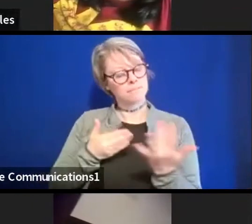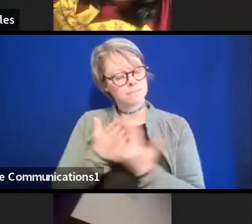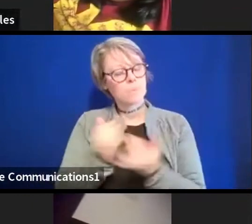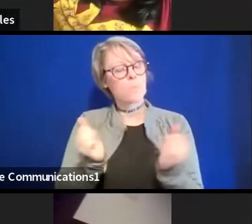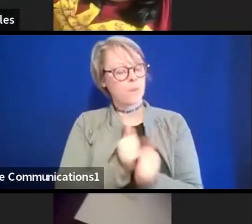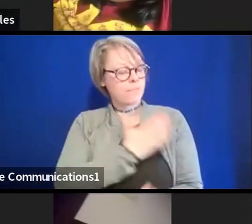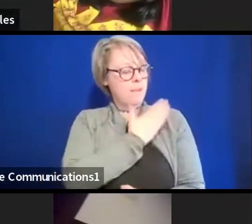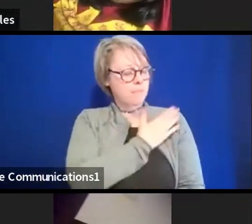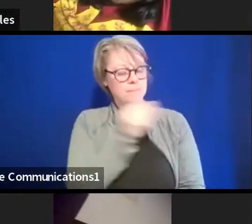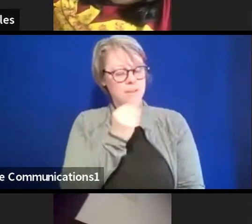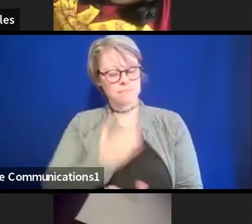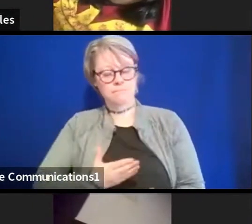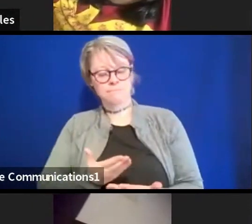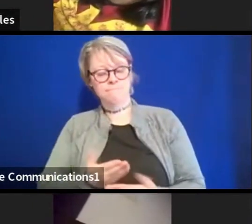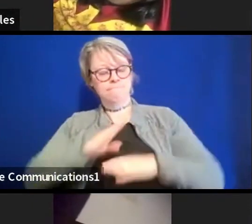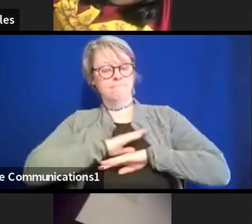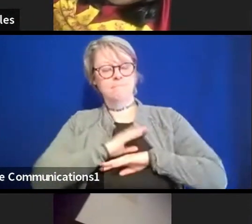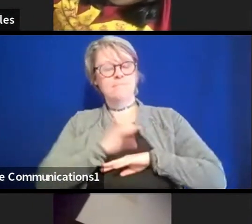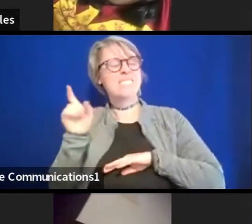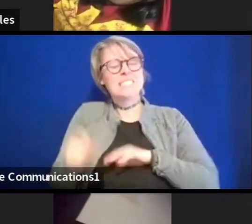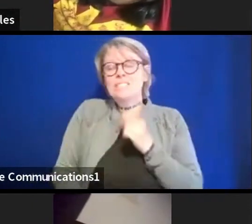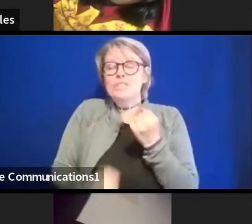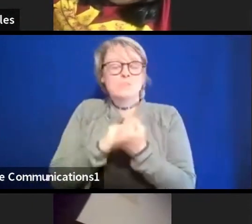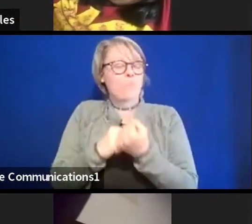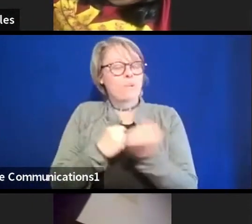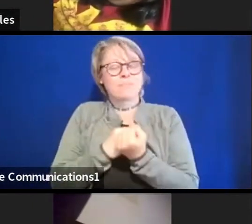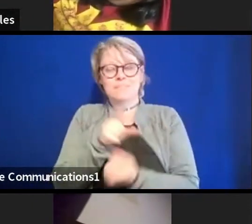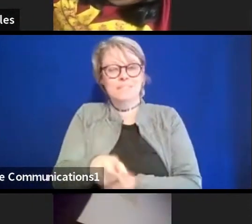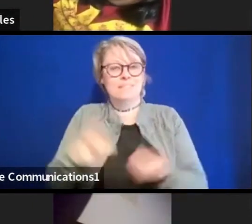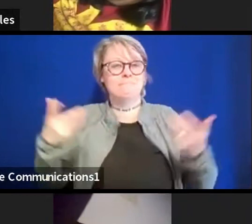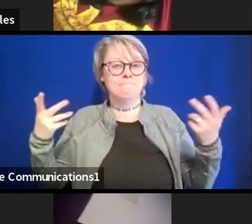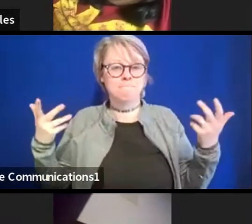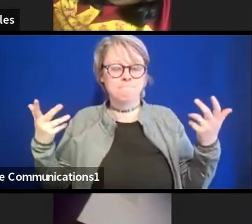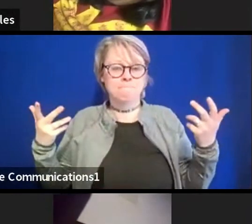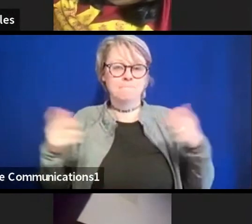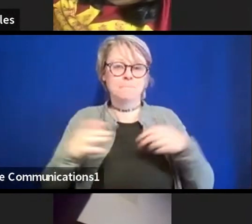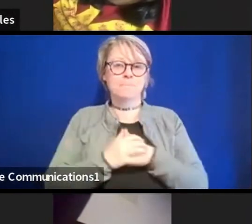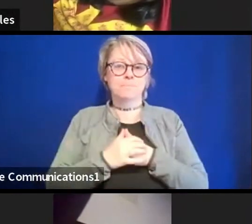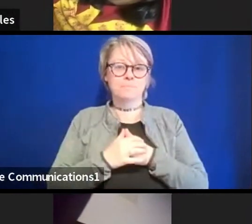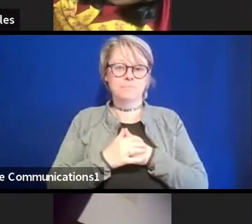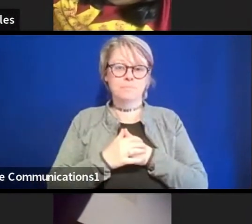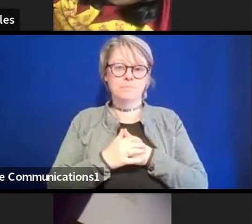They just need some supports. Part of the